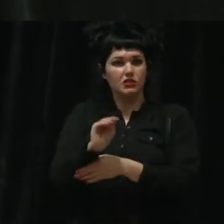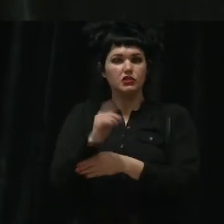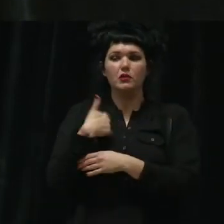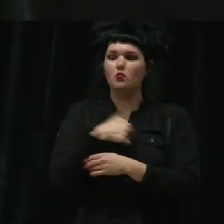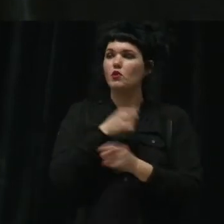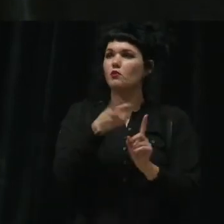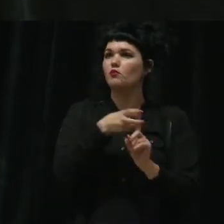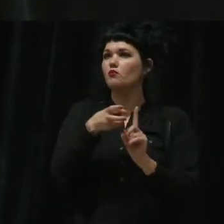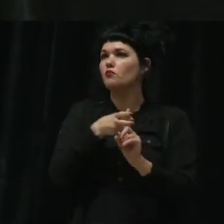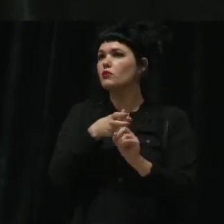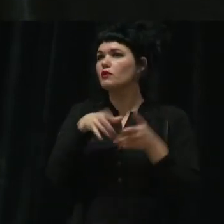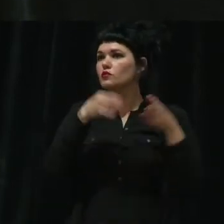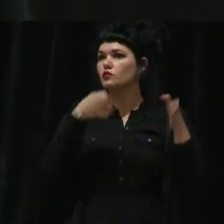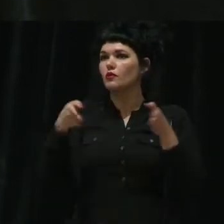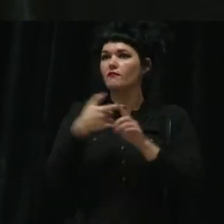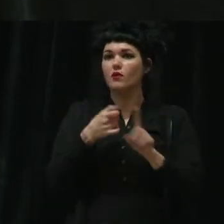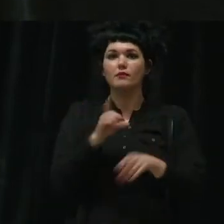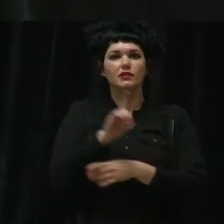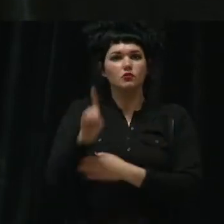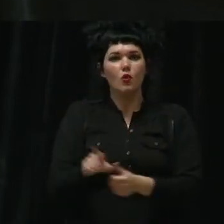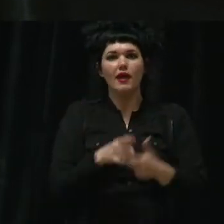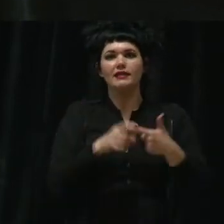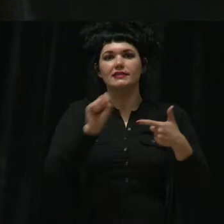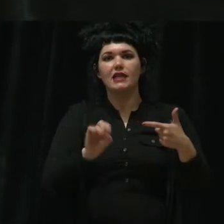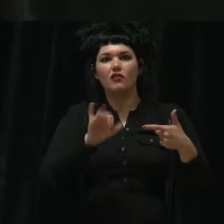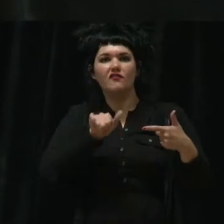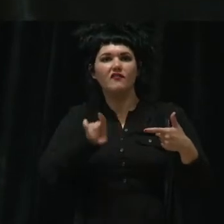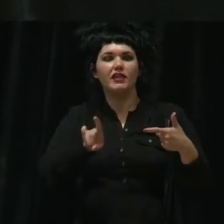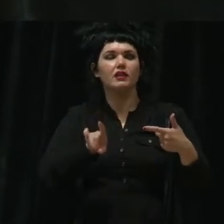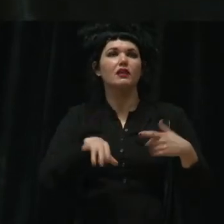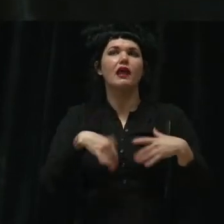in Detroit, Southfield, and